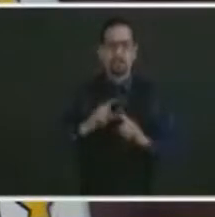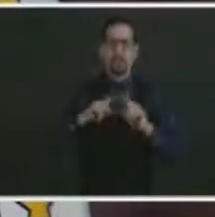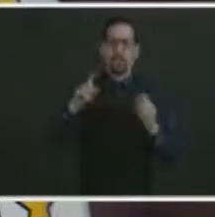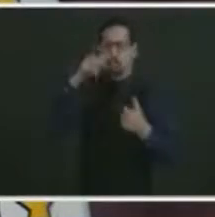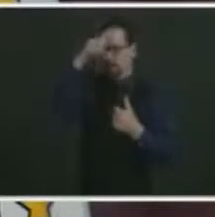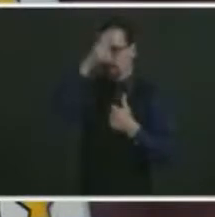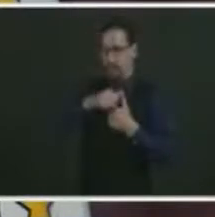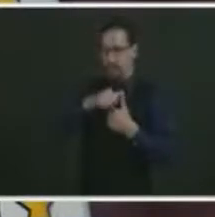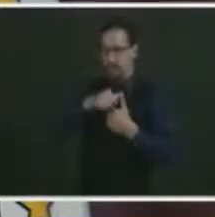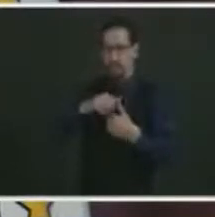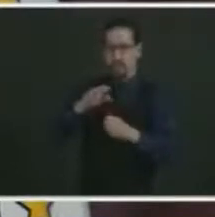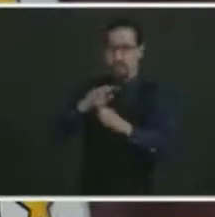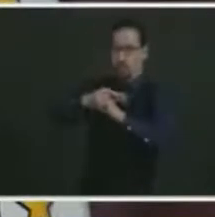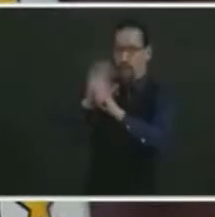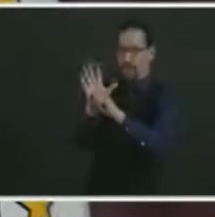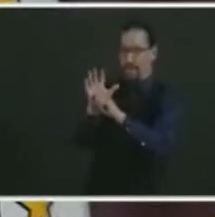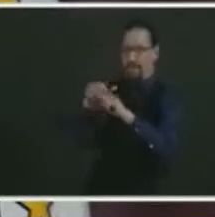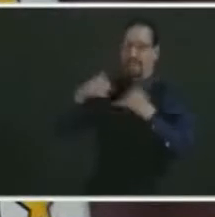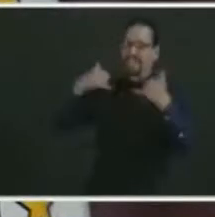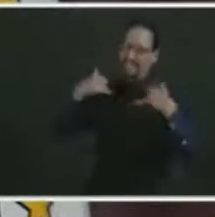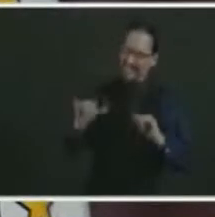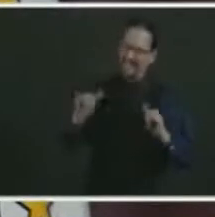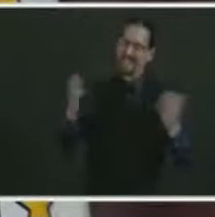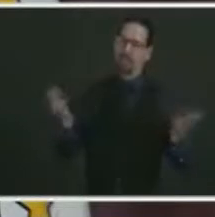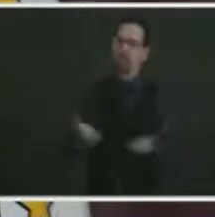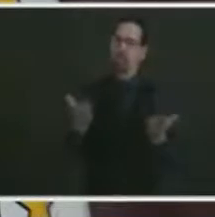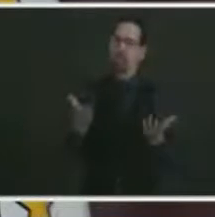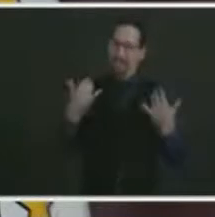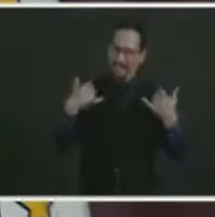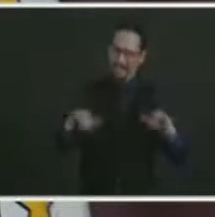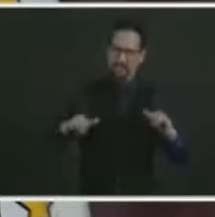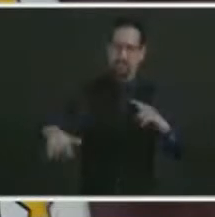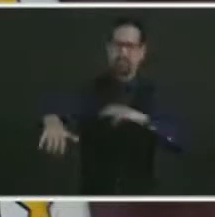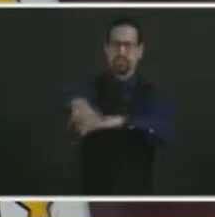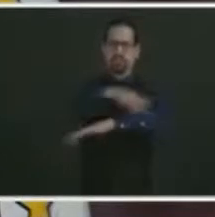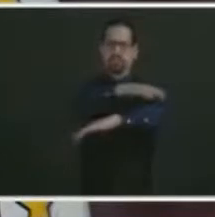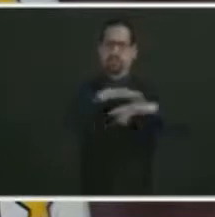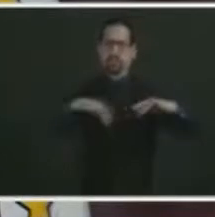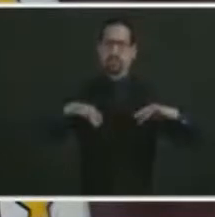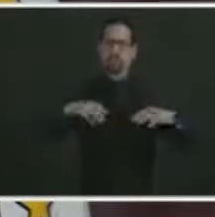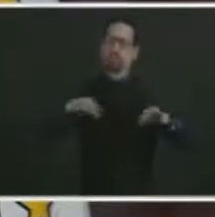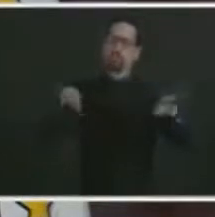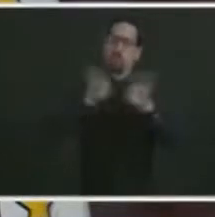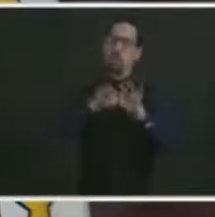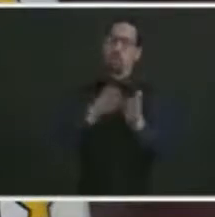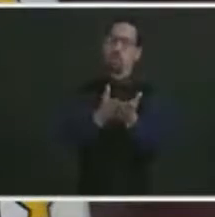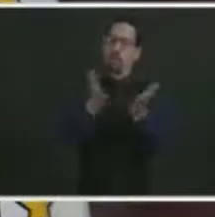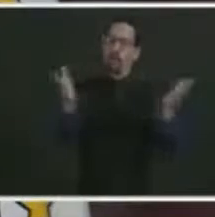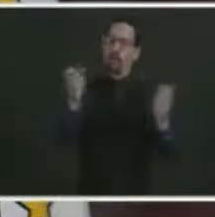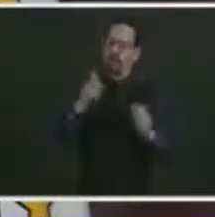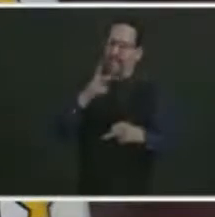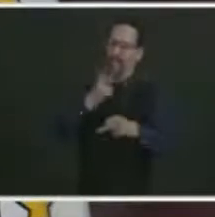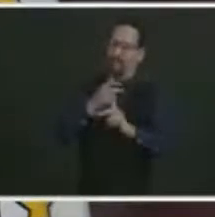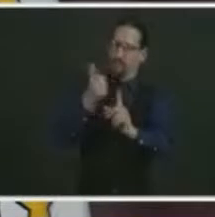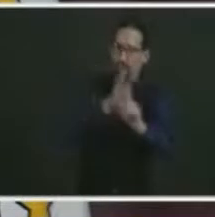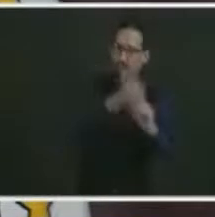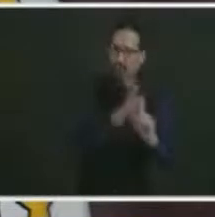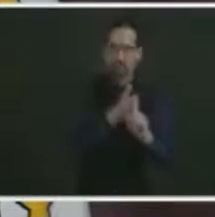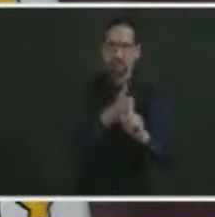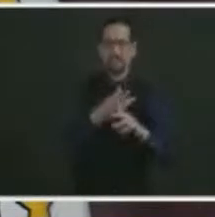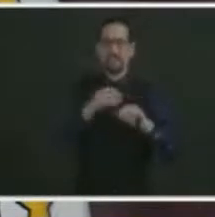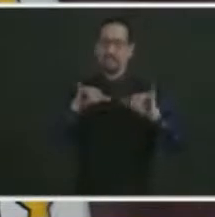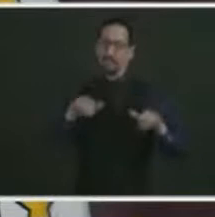that we still have to do everything that we can do in order to keep ourselves safe, keep our families safe, and prevent a